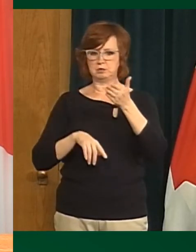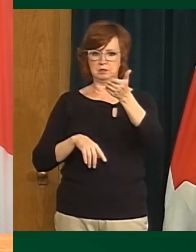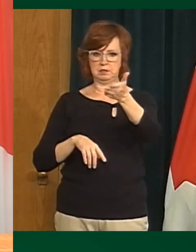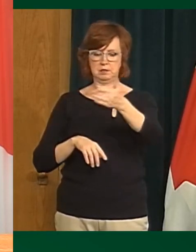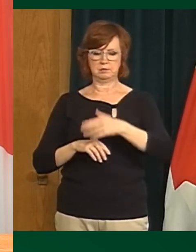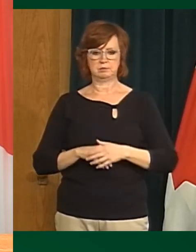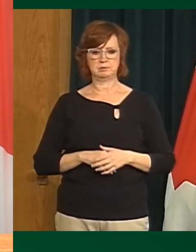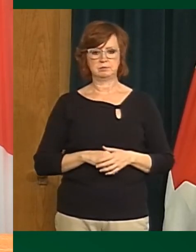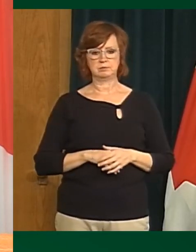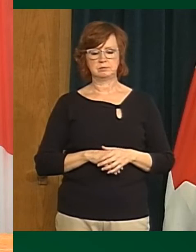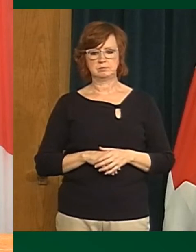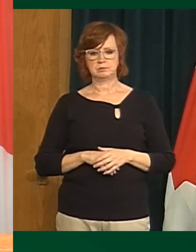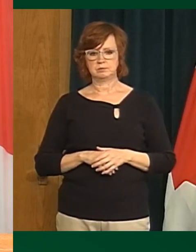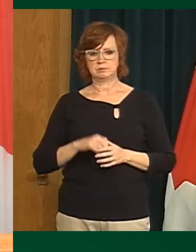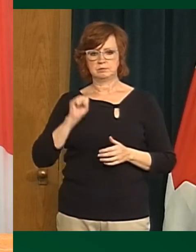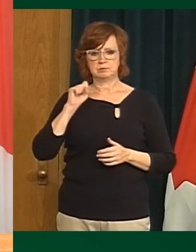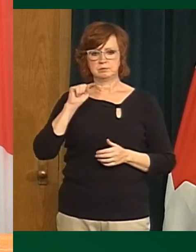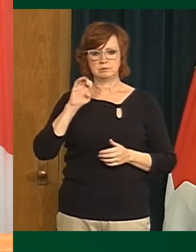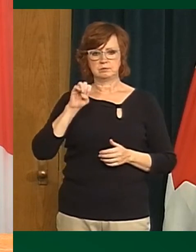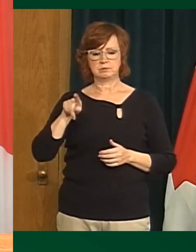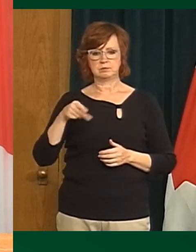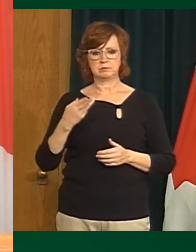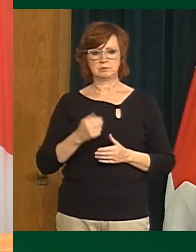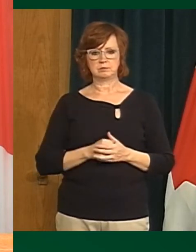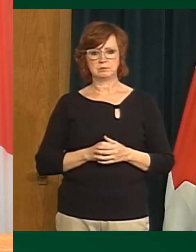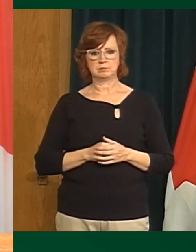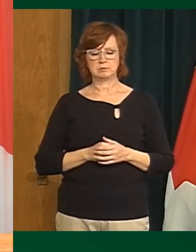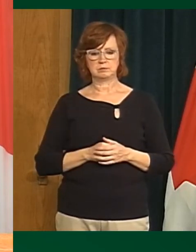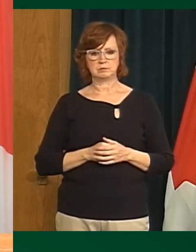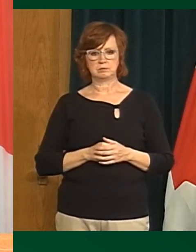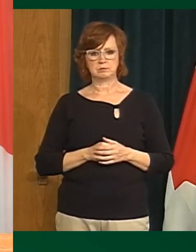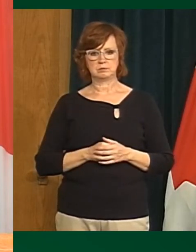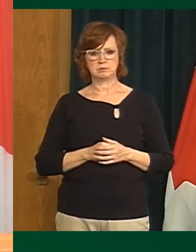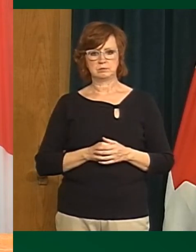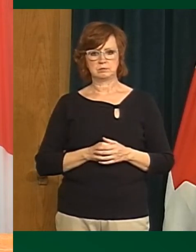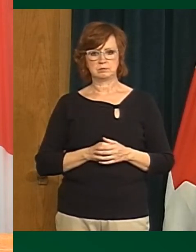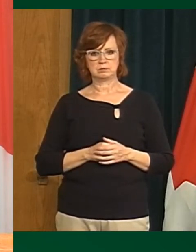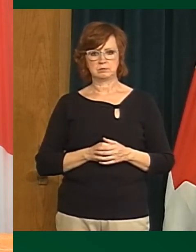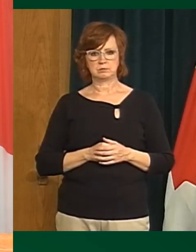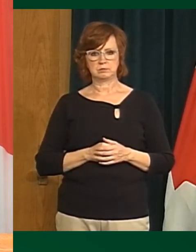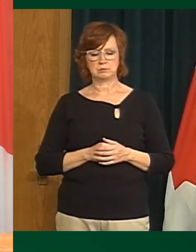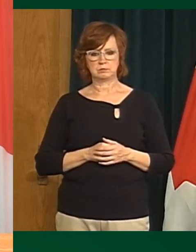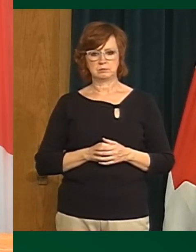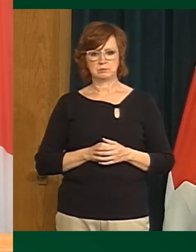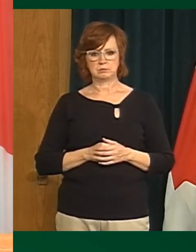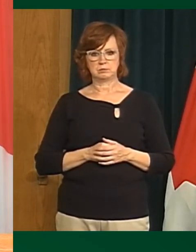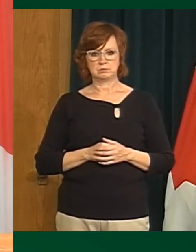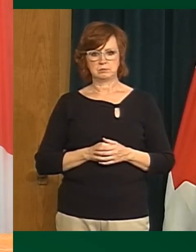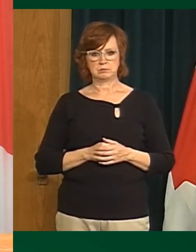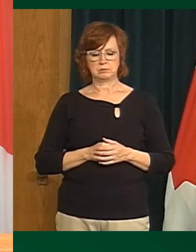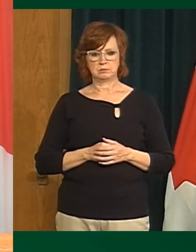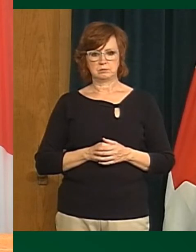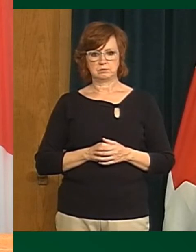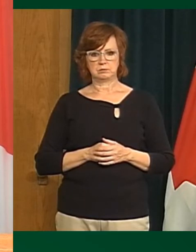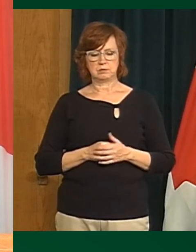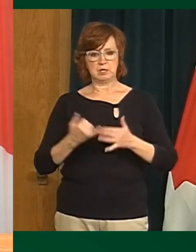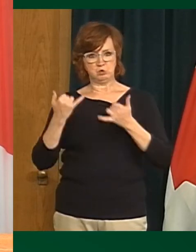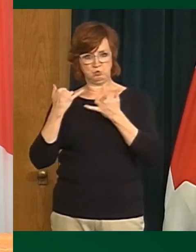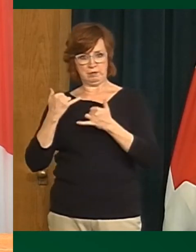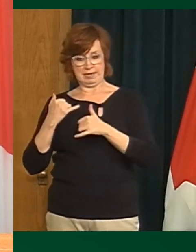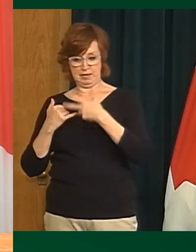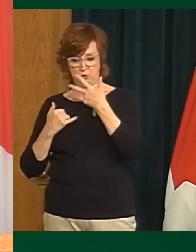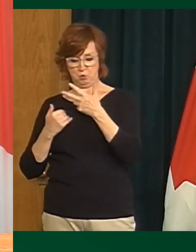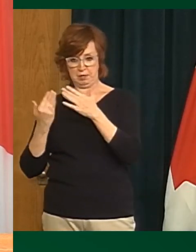here. Steph? Yeah. Doctor, how come the new positive case out of Saskatoon isn't counted in the 3 new cases that have been announced